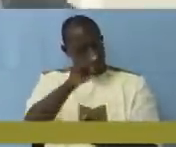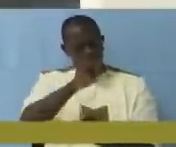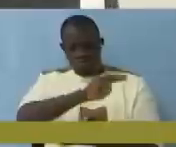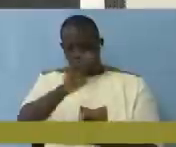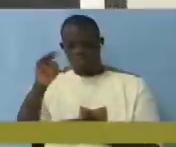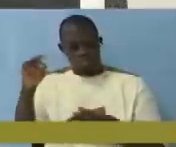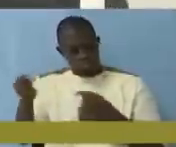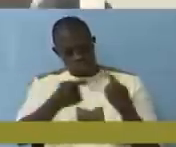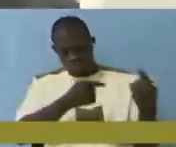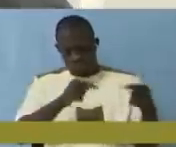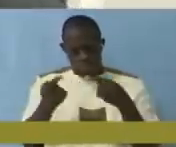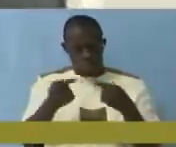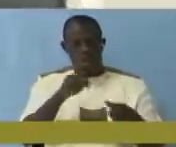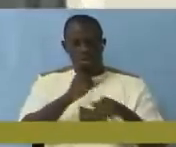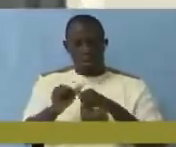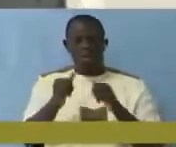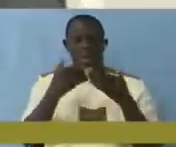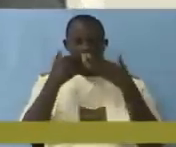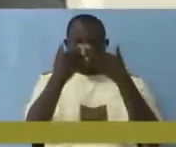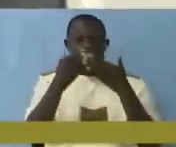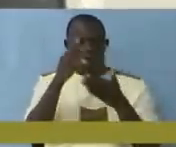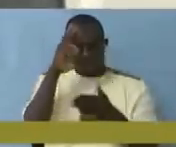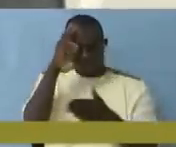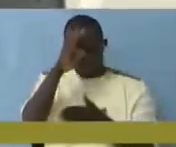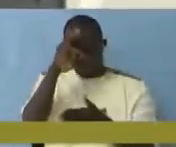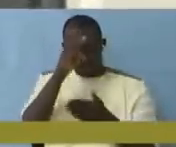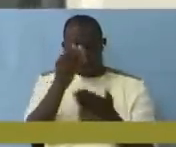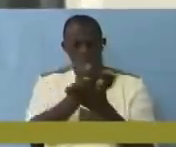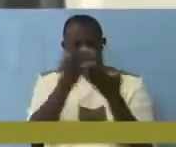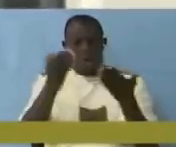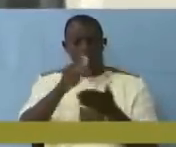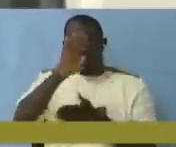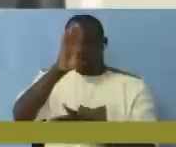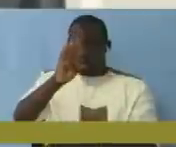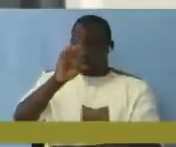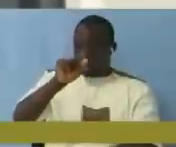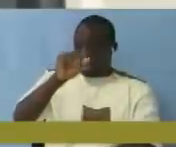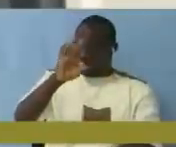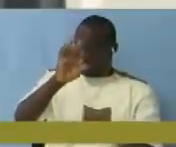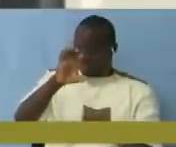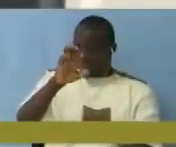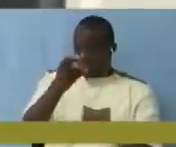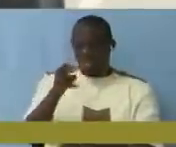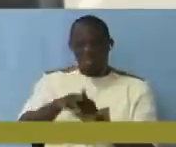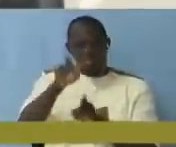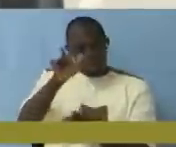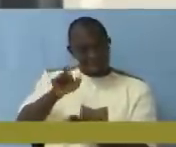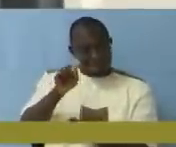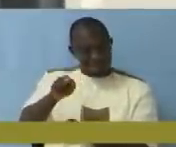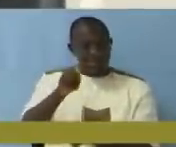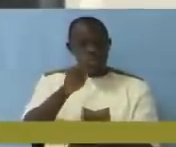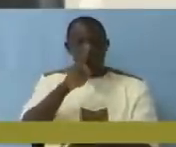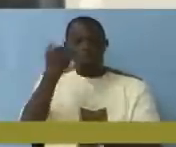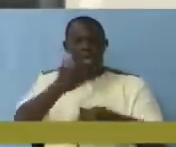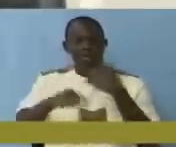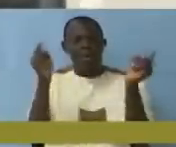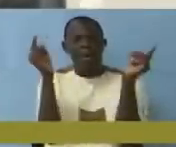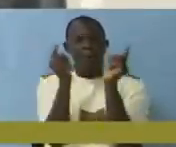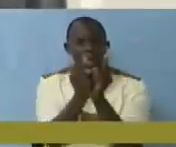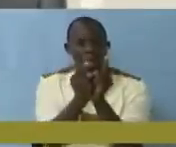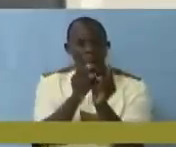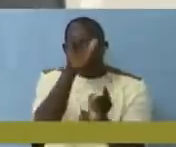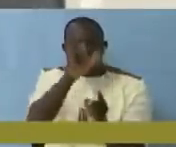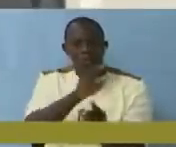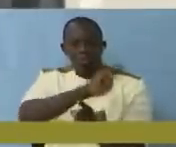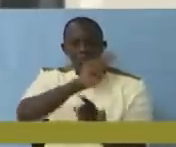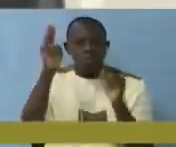Tell me the reason why Bachamba Jallow, a person you've never met, a person you do not know, a person who doesn't know